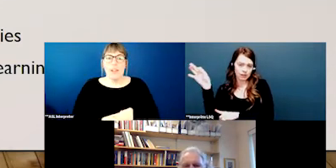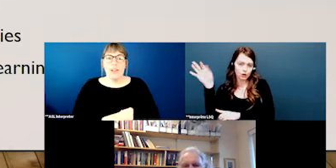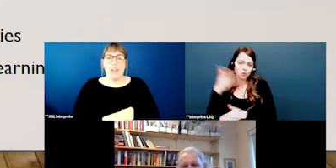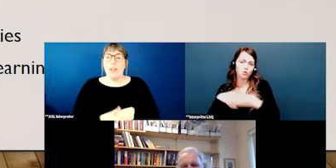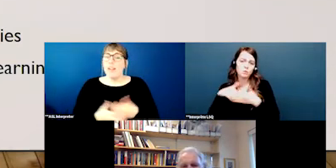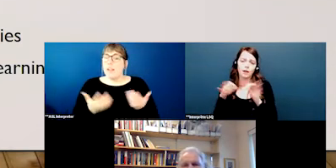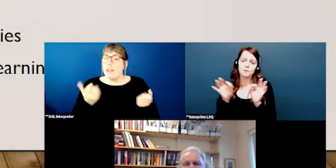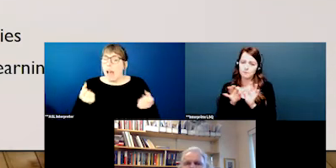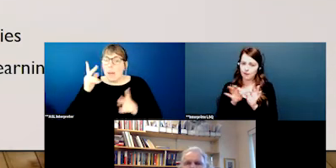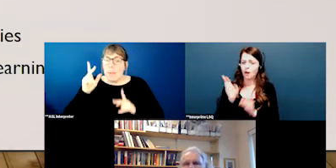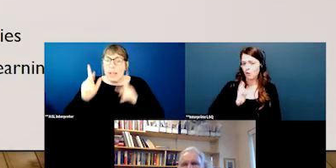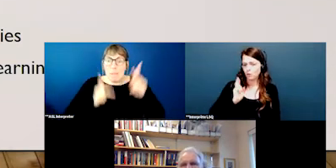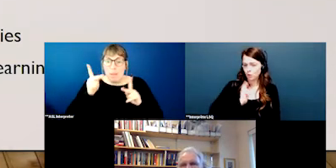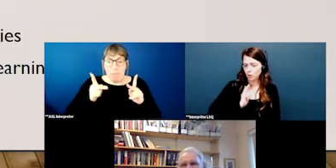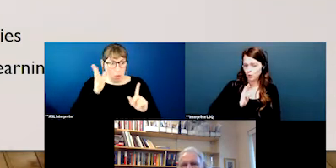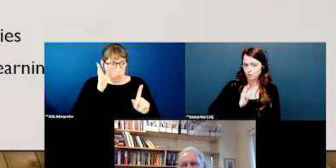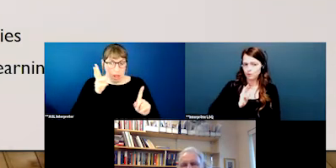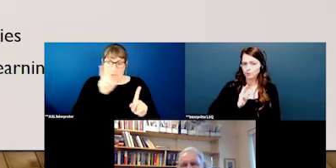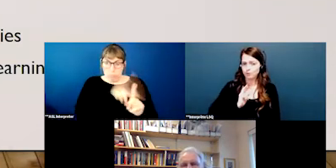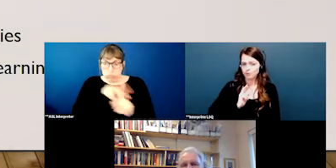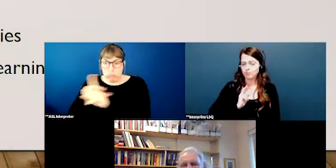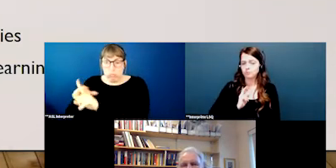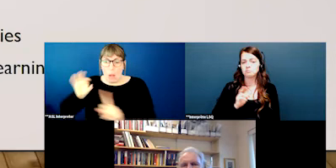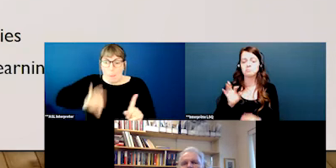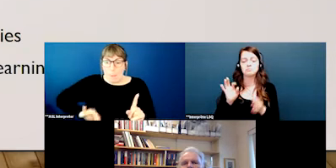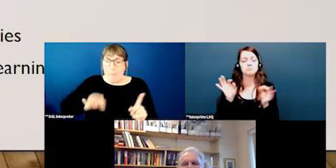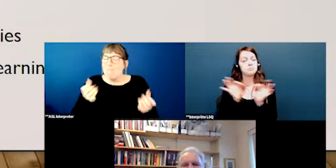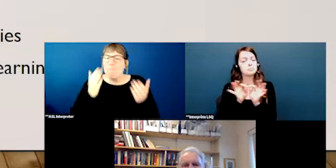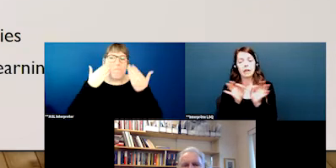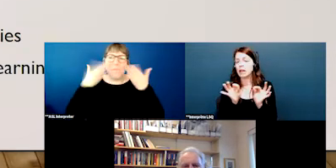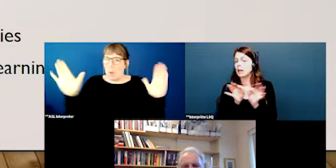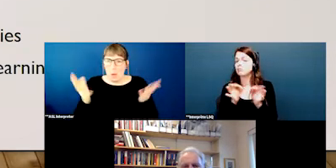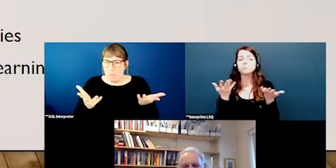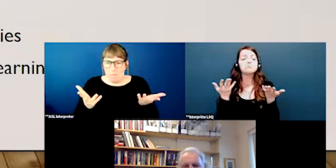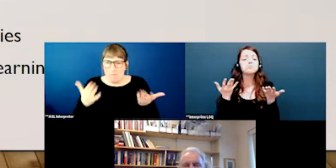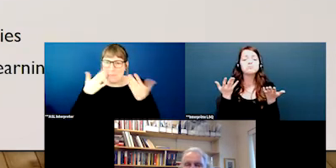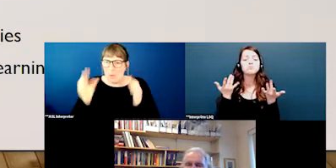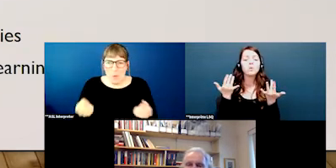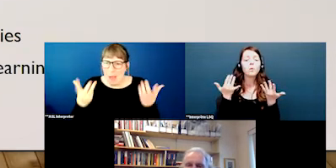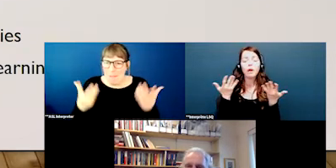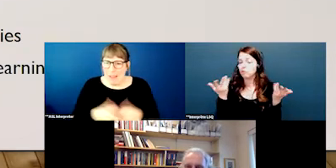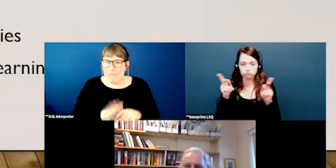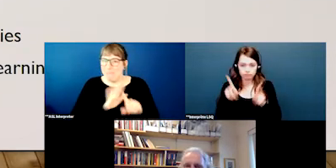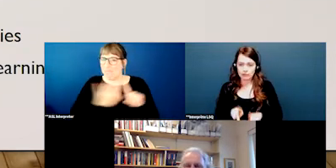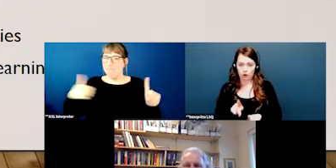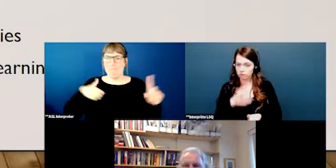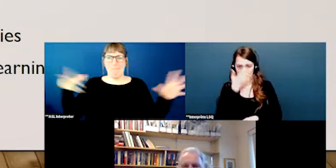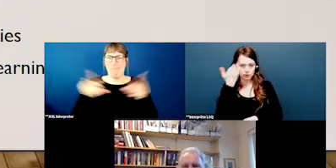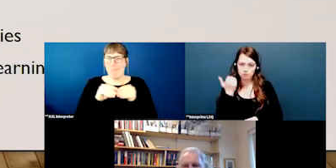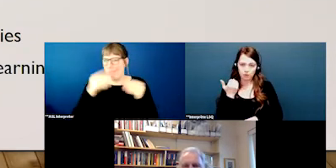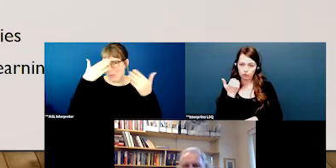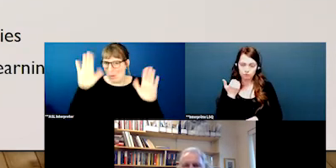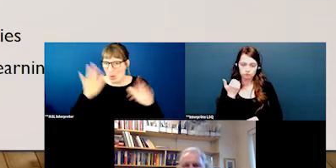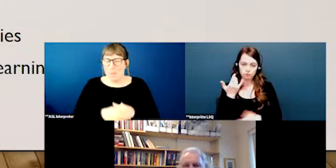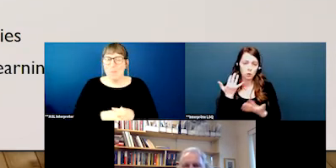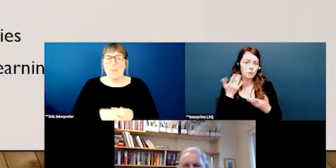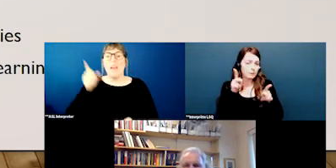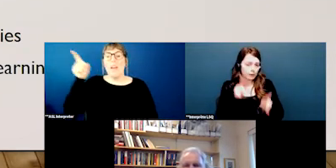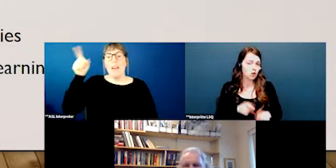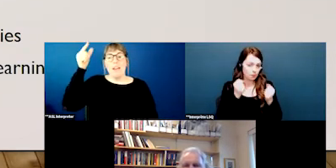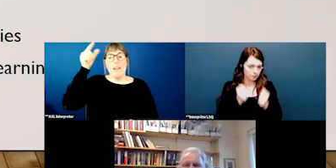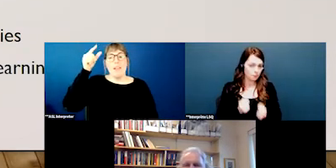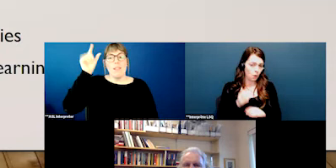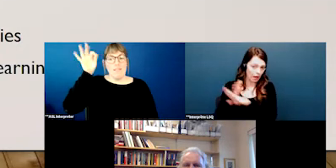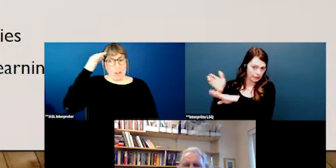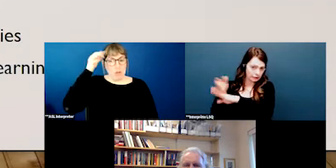know yet how many Canadians with disabilities will qualify for this. The government has indicated in statements that